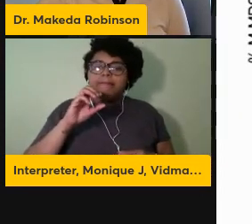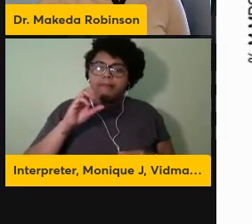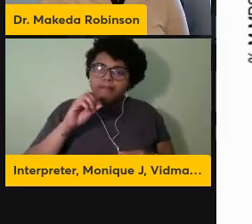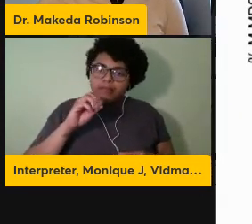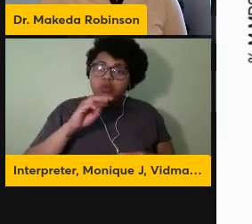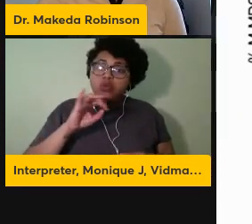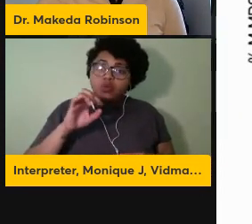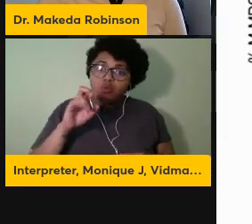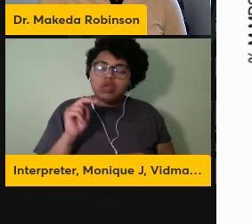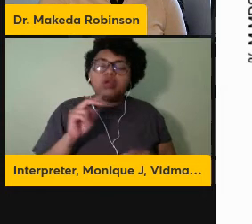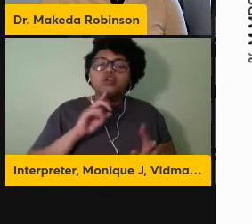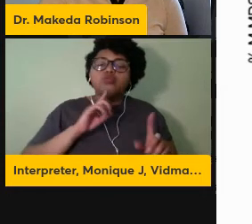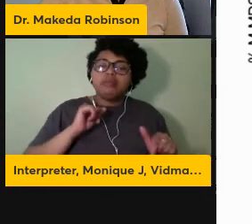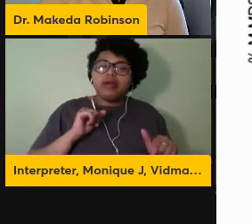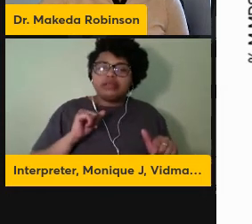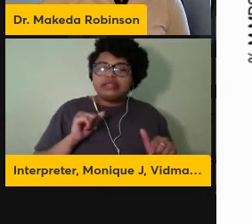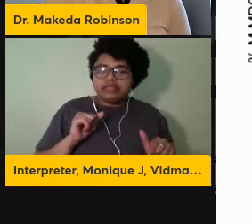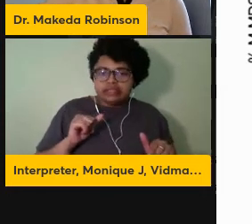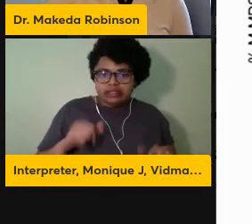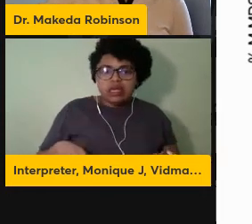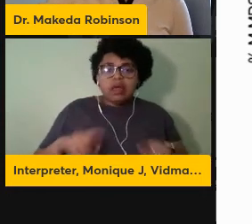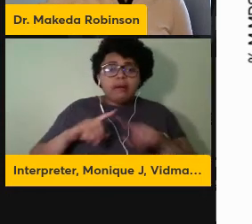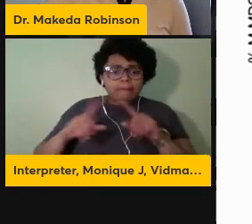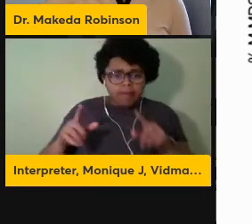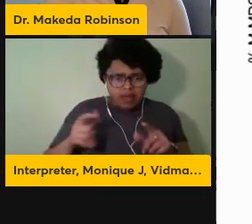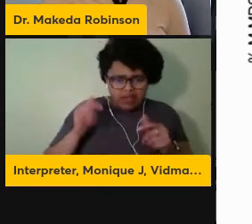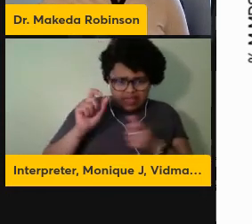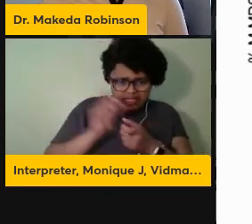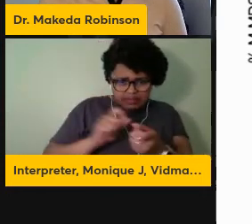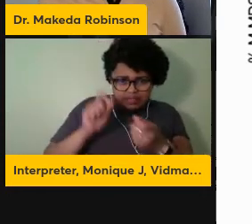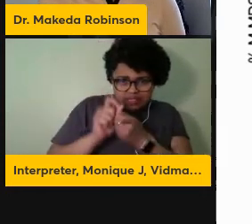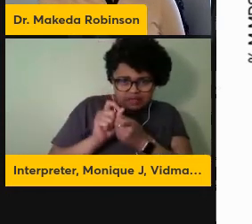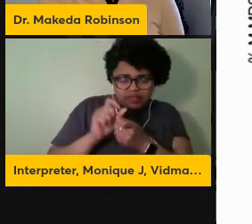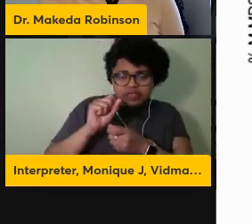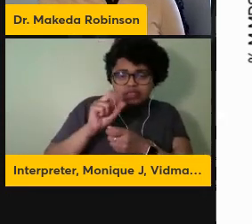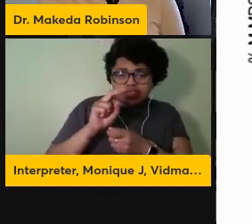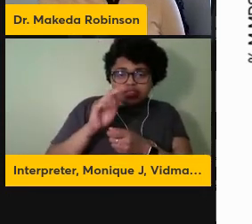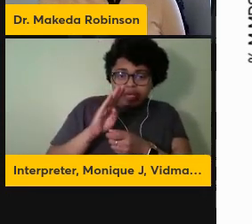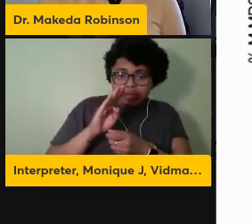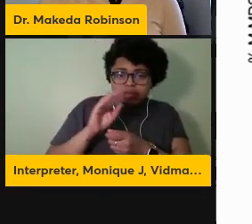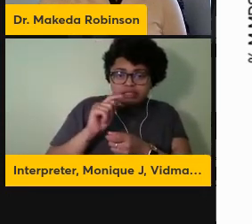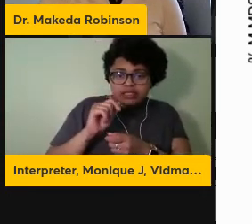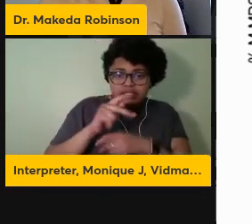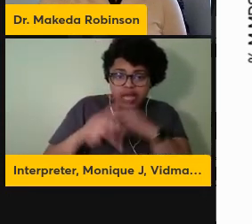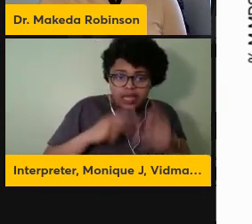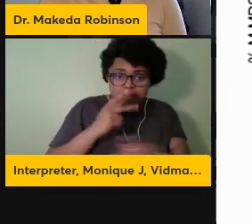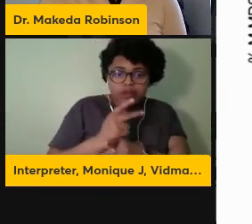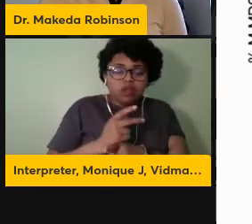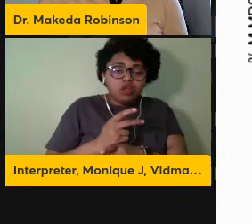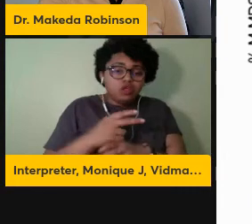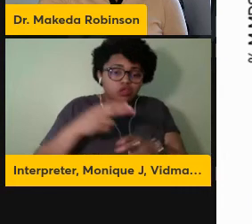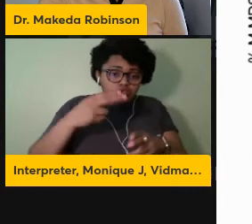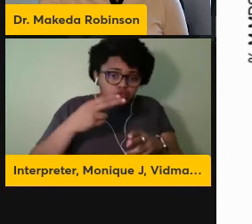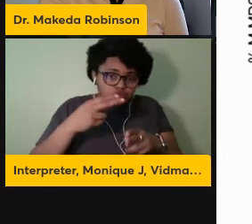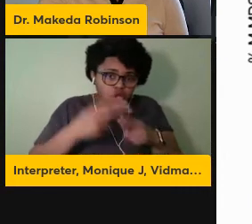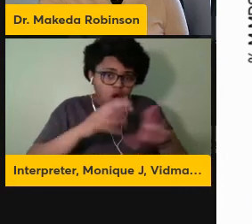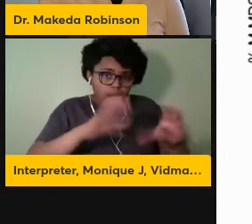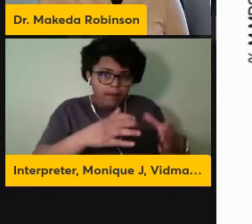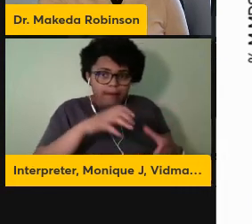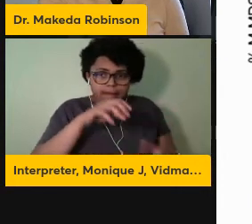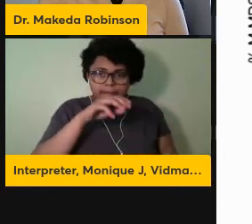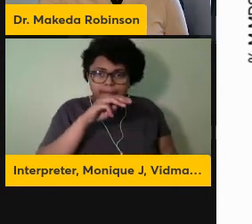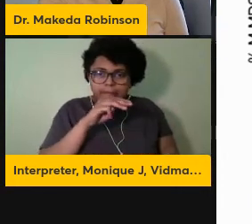looking at a very specific subtype of myeloid cells called myeloid-derived suppressor cells. And they